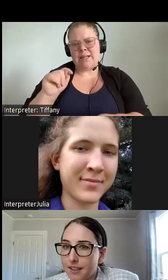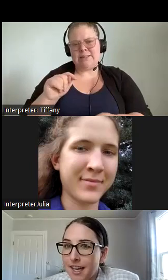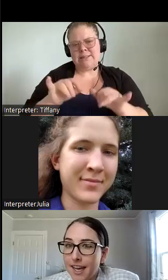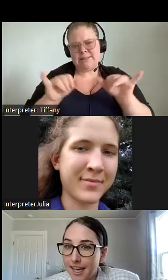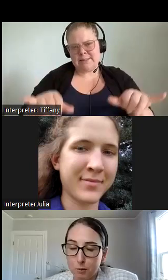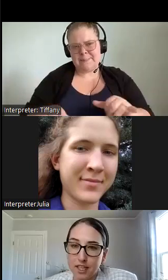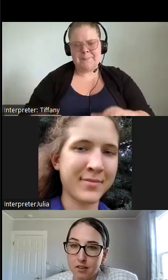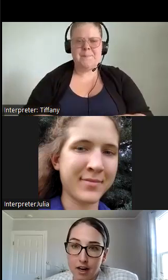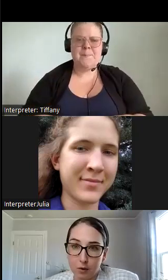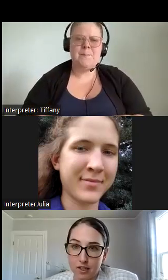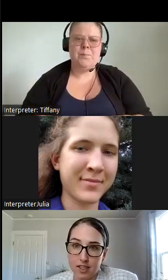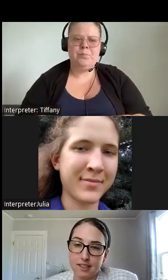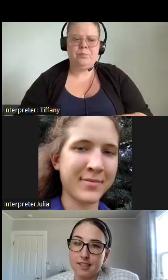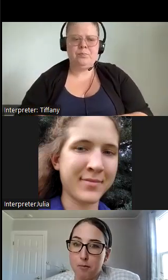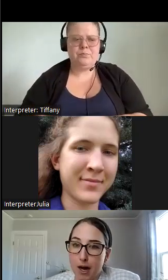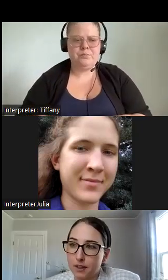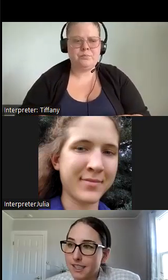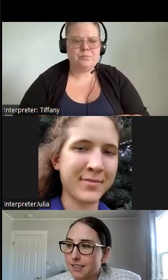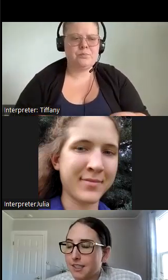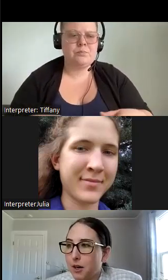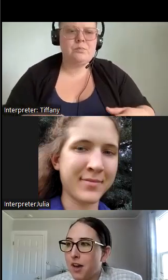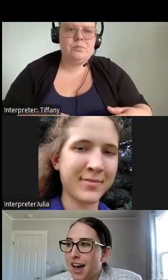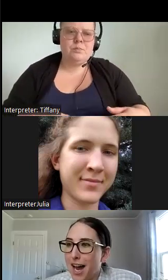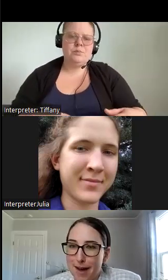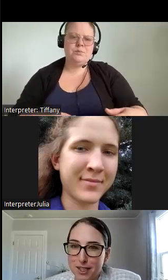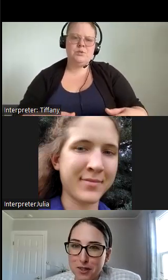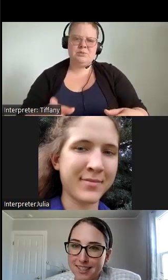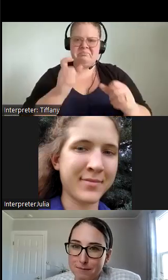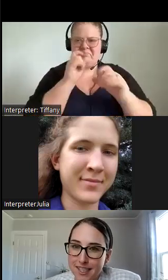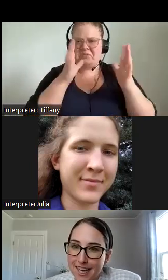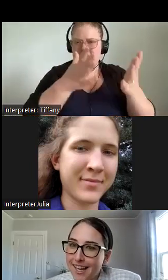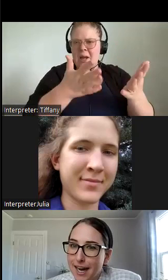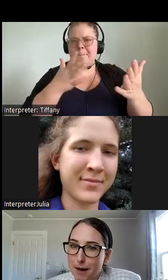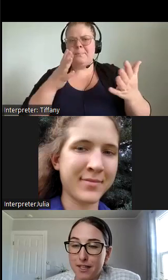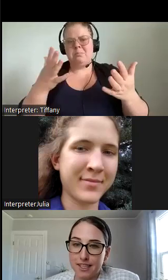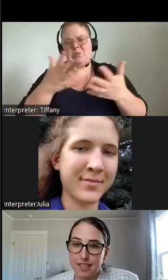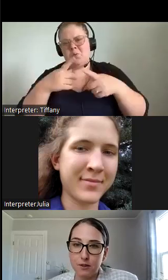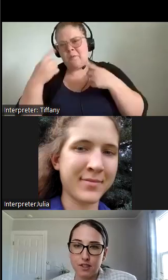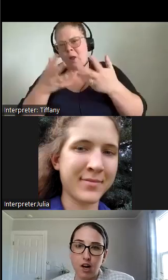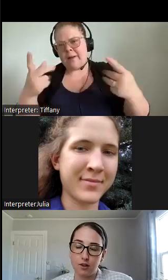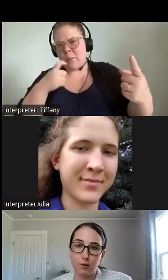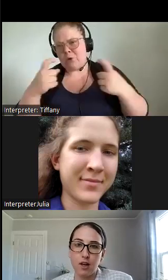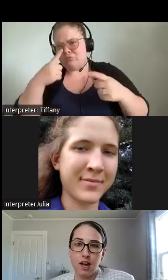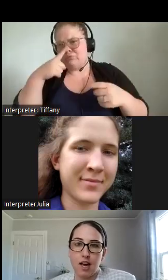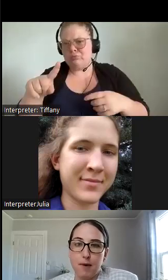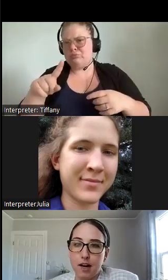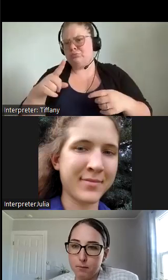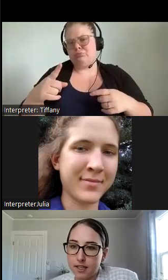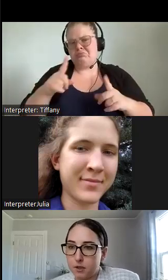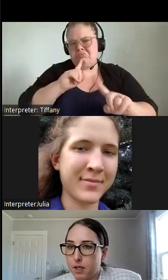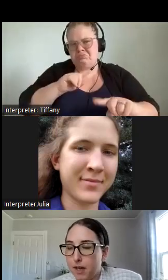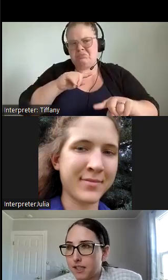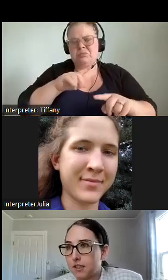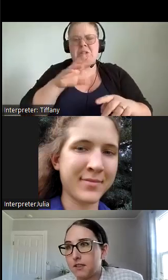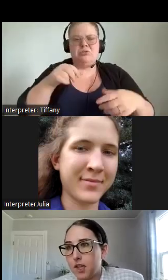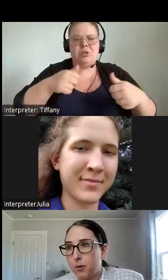doing that. And we're getting a lot of questions about this. So I imagine we'll get some today, and happy to continue to talk through how to make